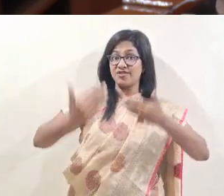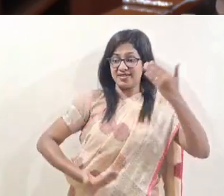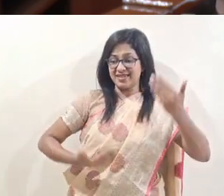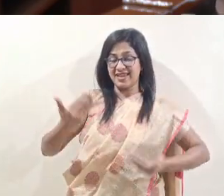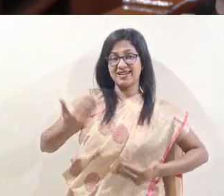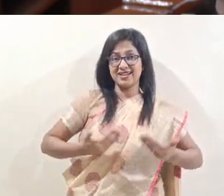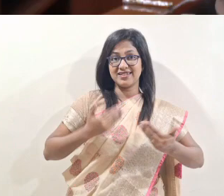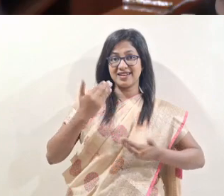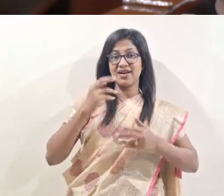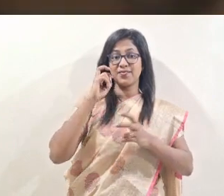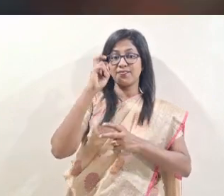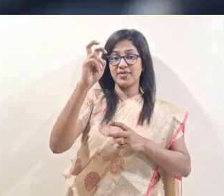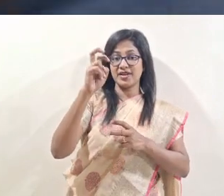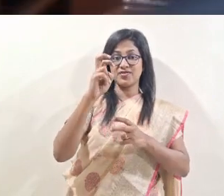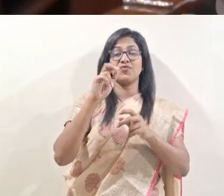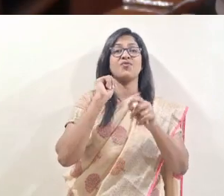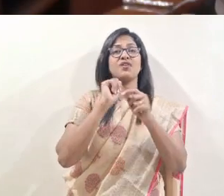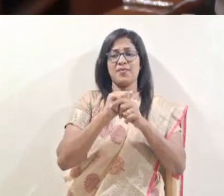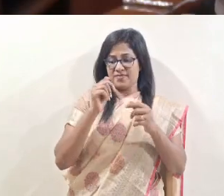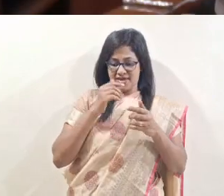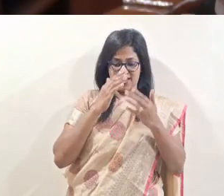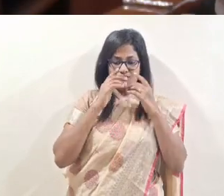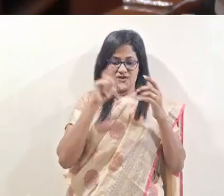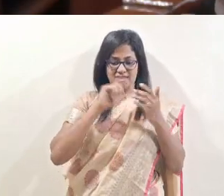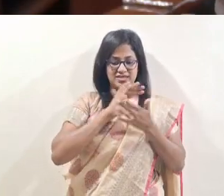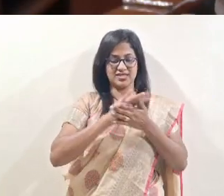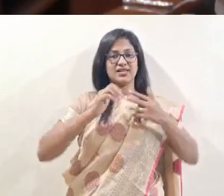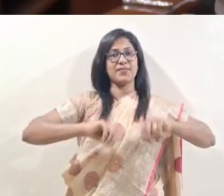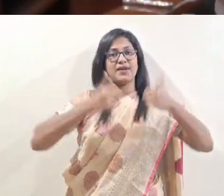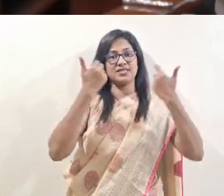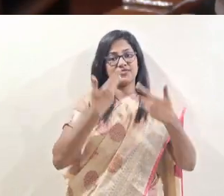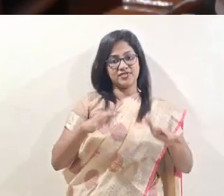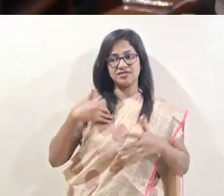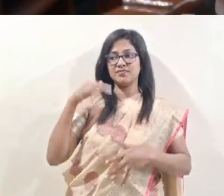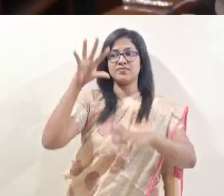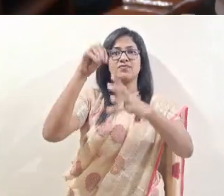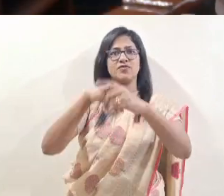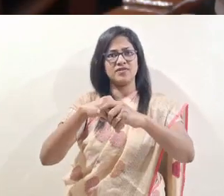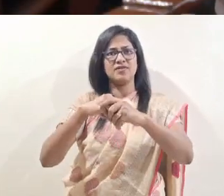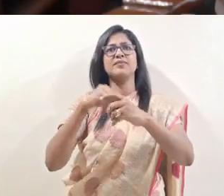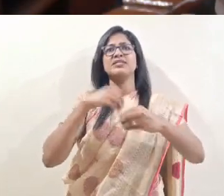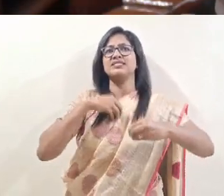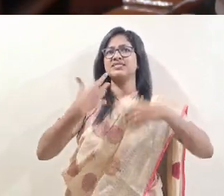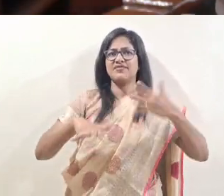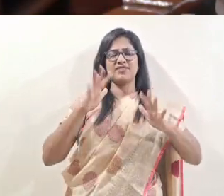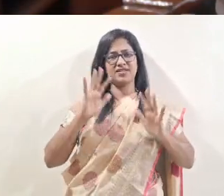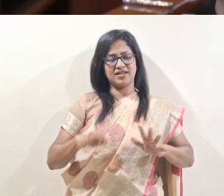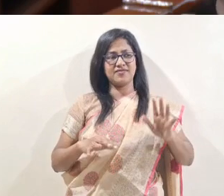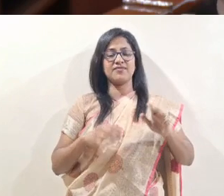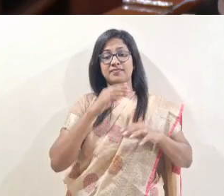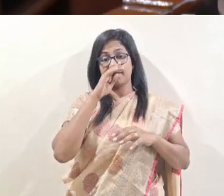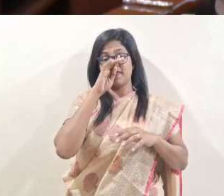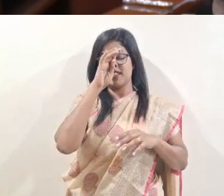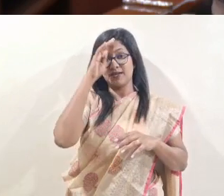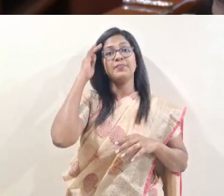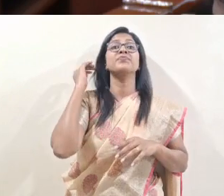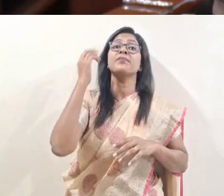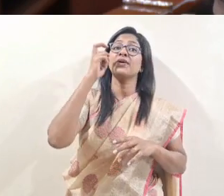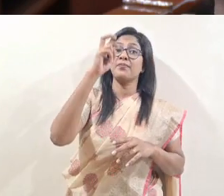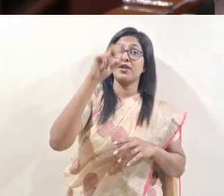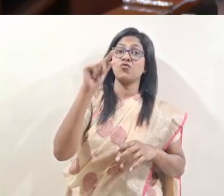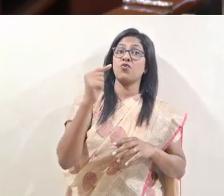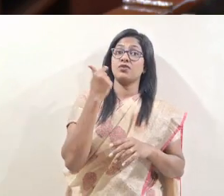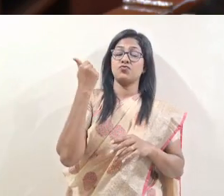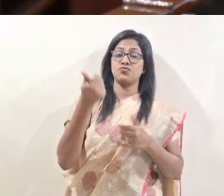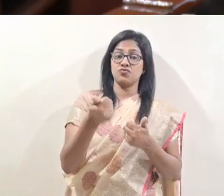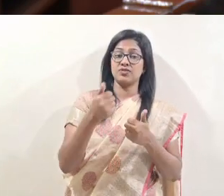being. I passed out from college and I was there, and I have suffered also, but it was a great feat. When you tell me